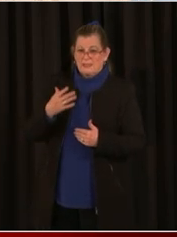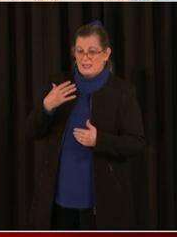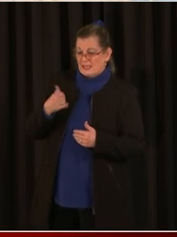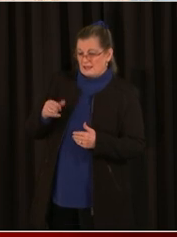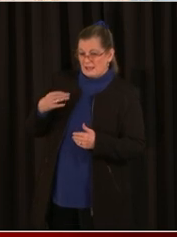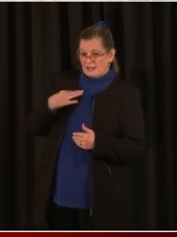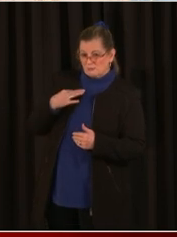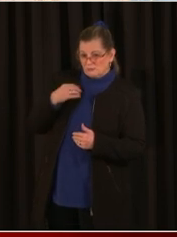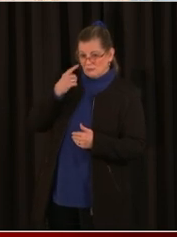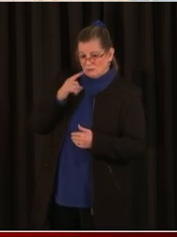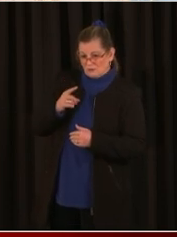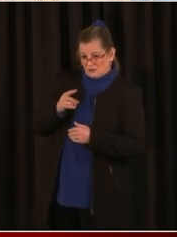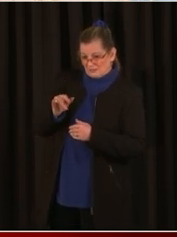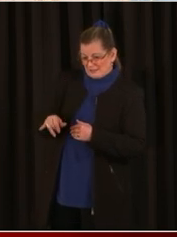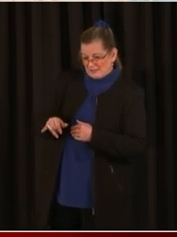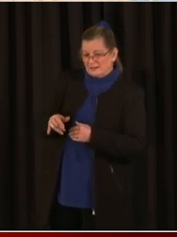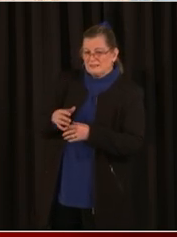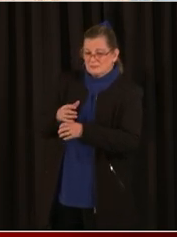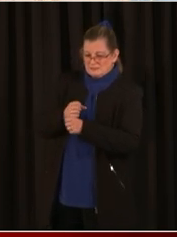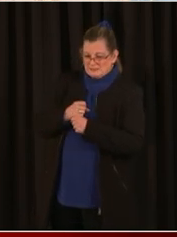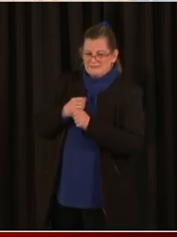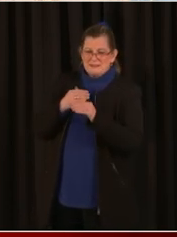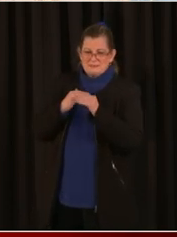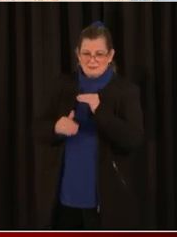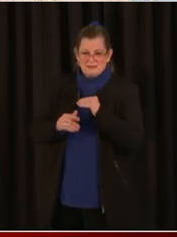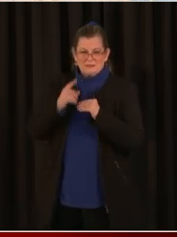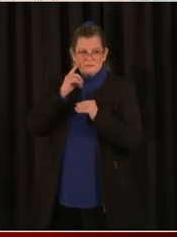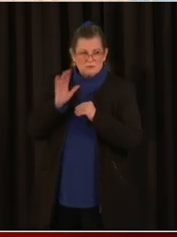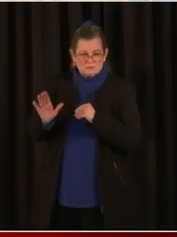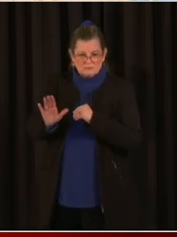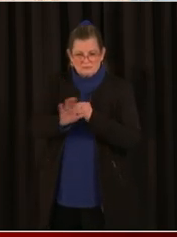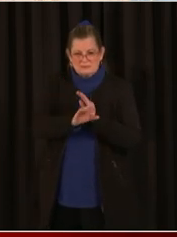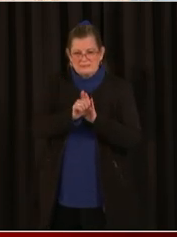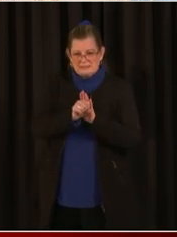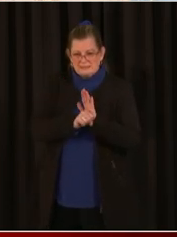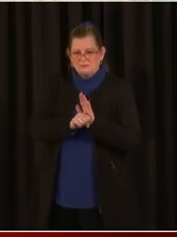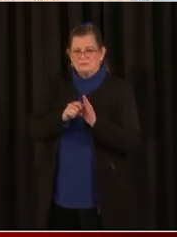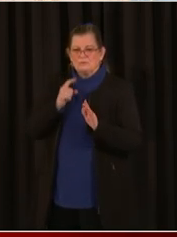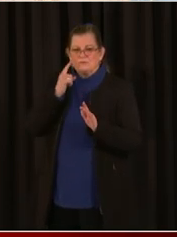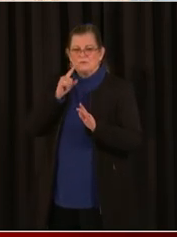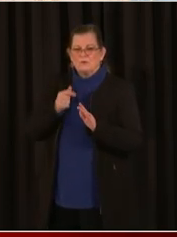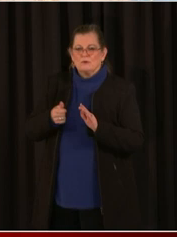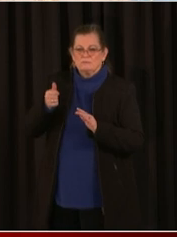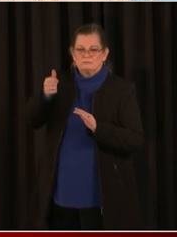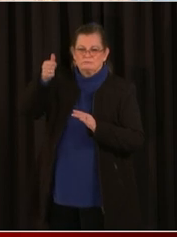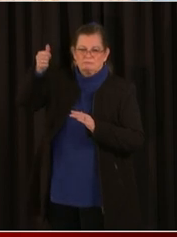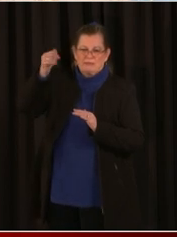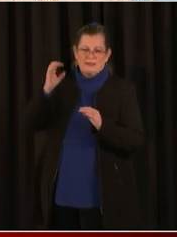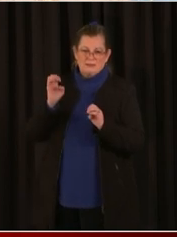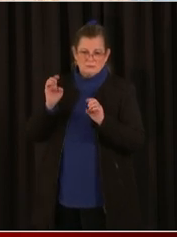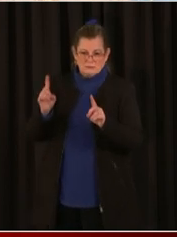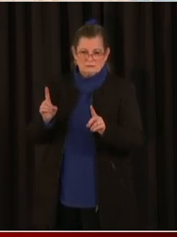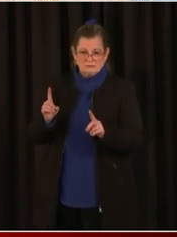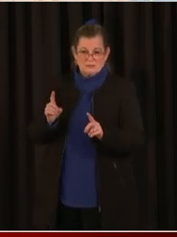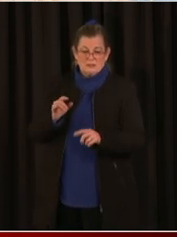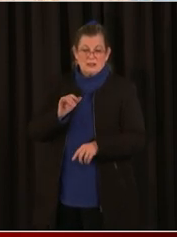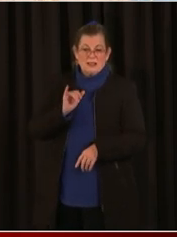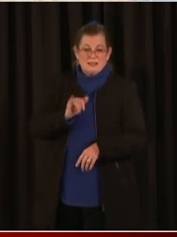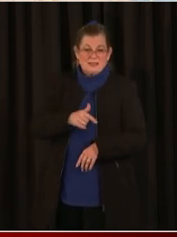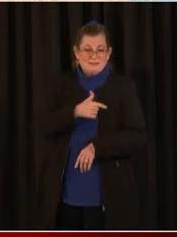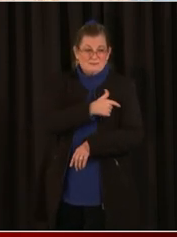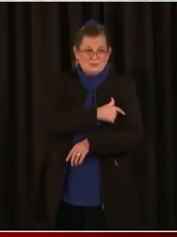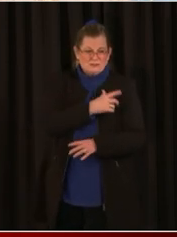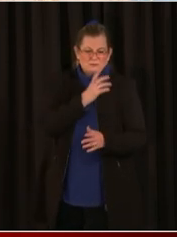eligible individuals will receive an email from the Office of the State Superintendent of Education. These vaccines are